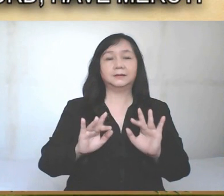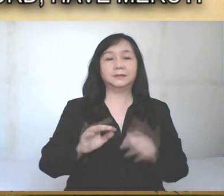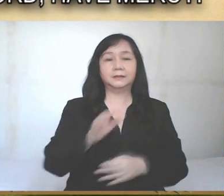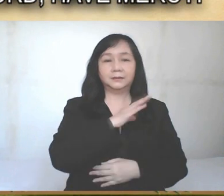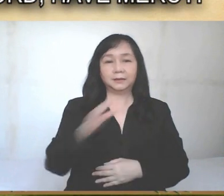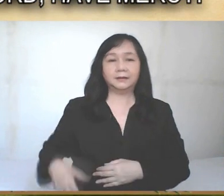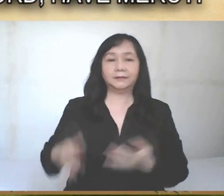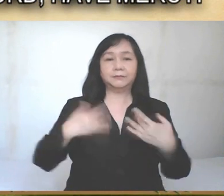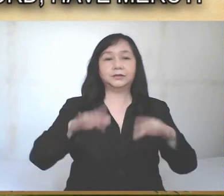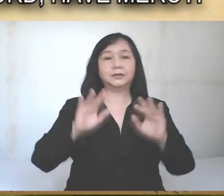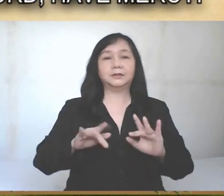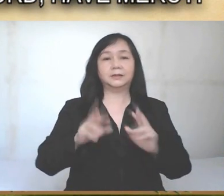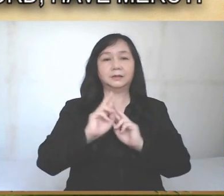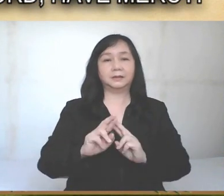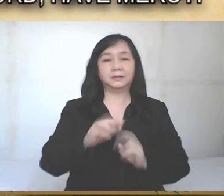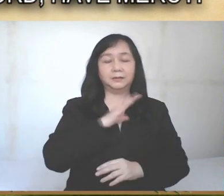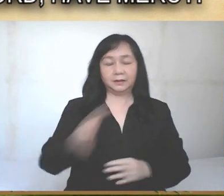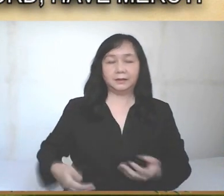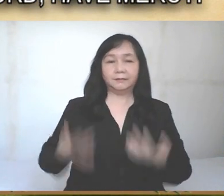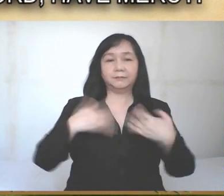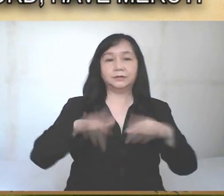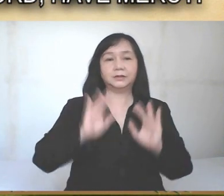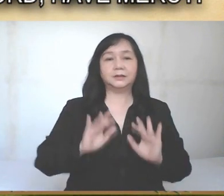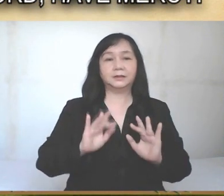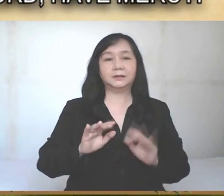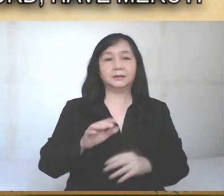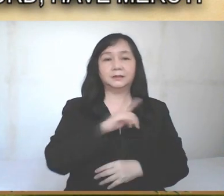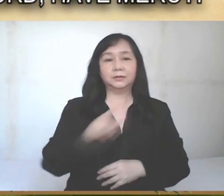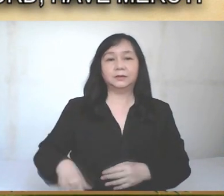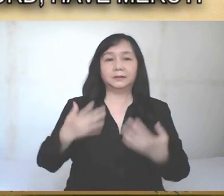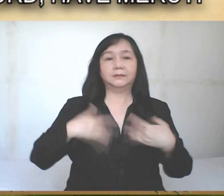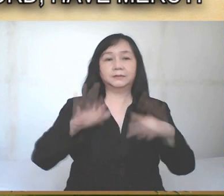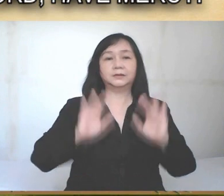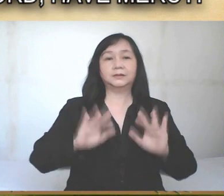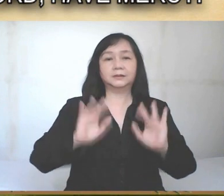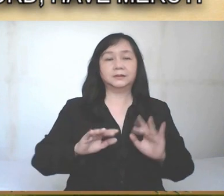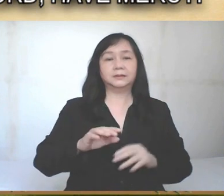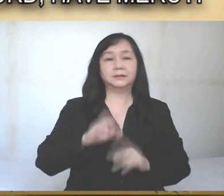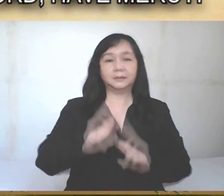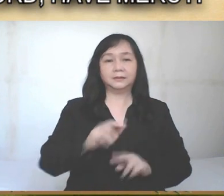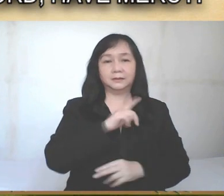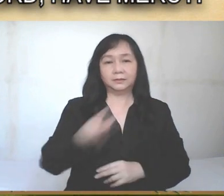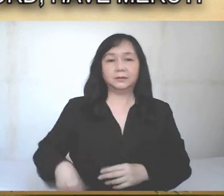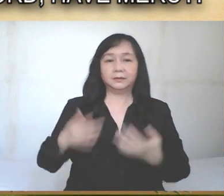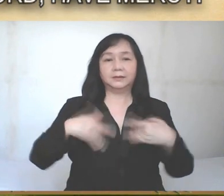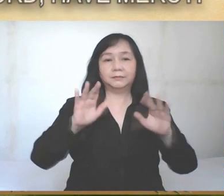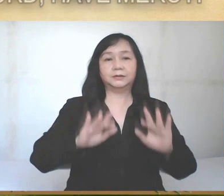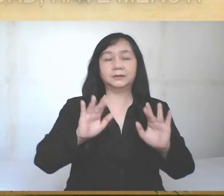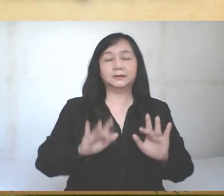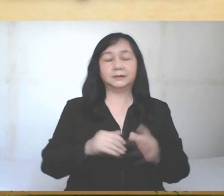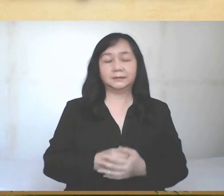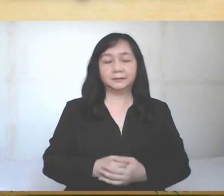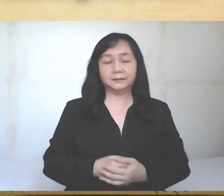Lord, have mercy. Lord, have mercy. Christ, have mercy. Christ, have mercy. Lord, have